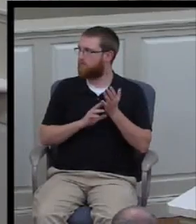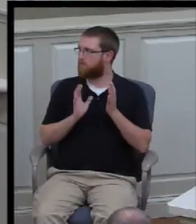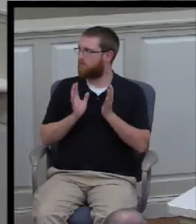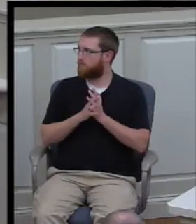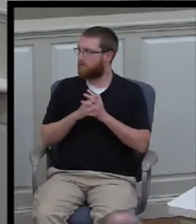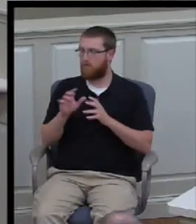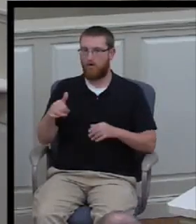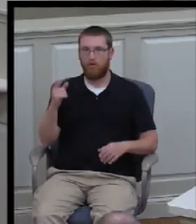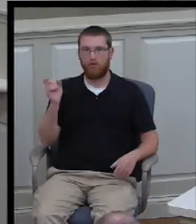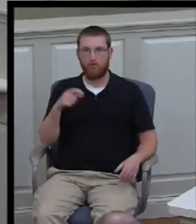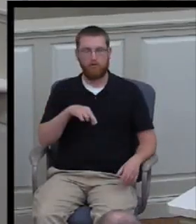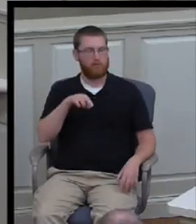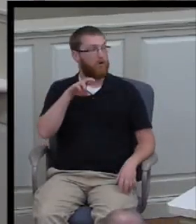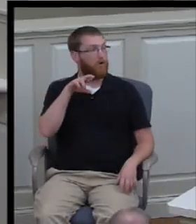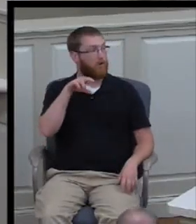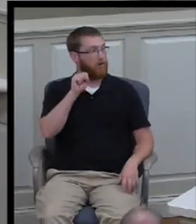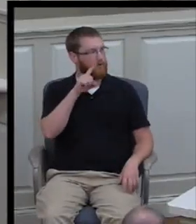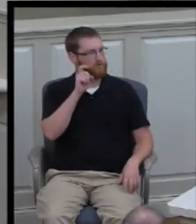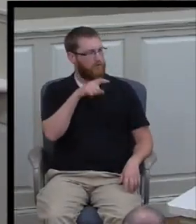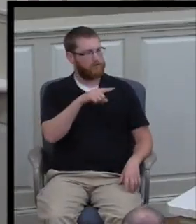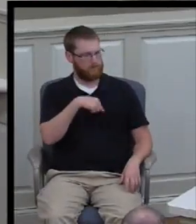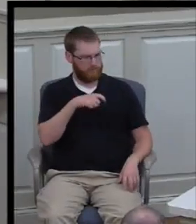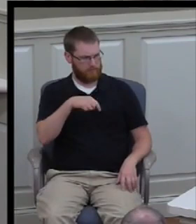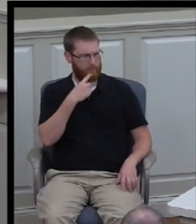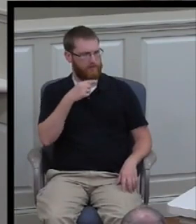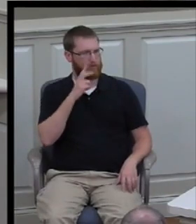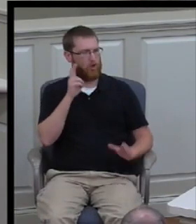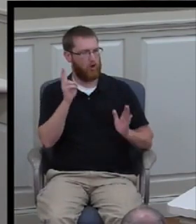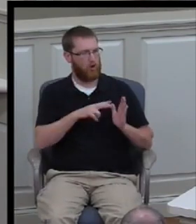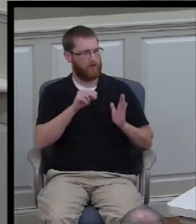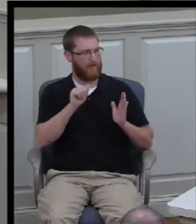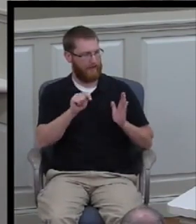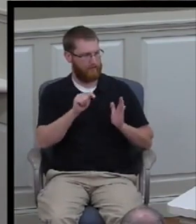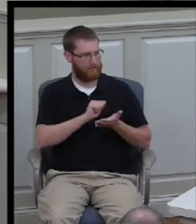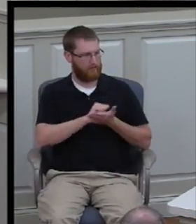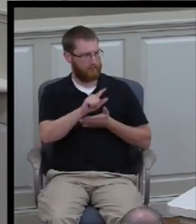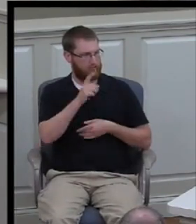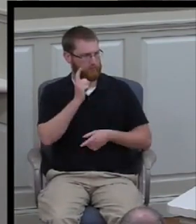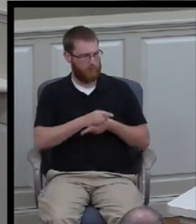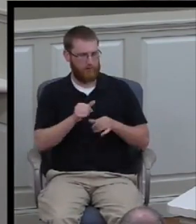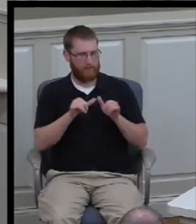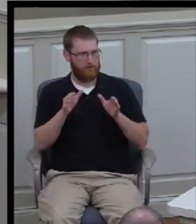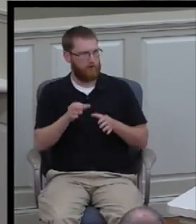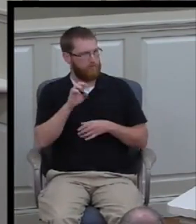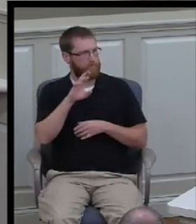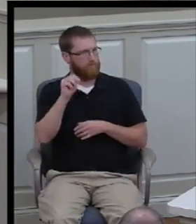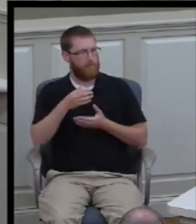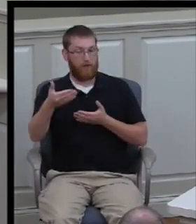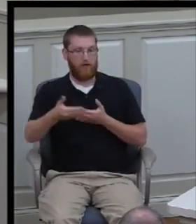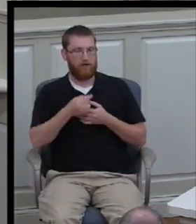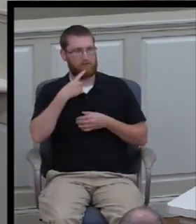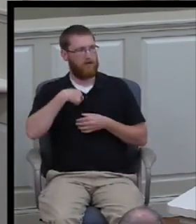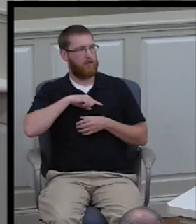Any further questions? Yeah, so you said this is a look at, right? The engineering firm's being hired to kind of tell us where we